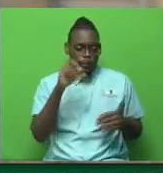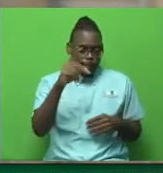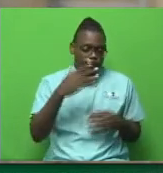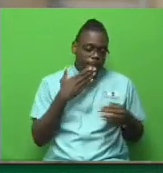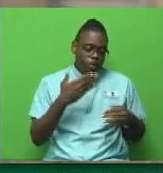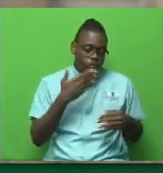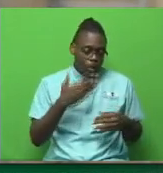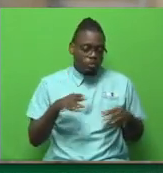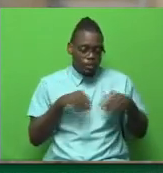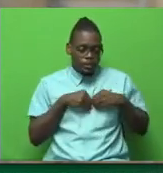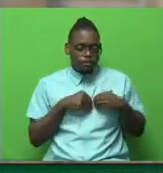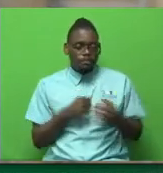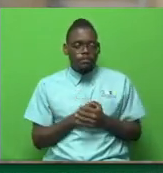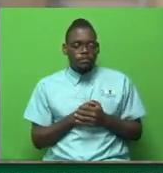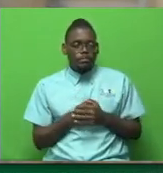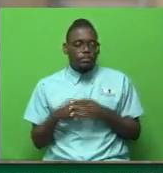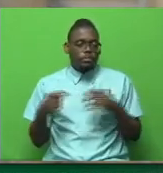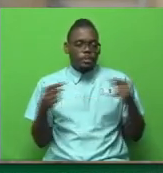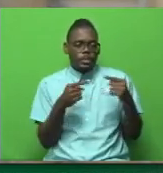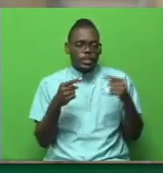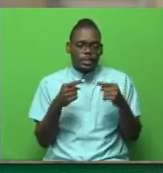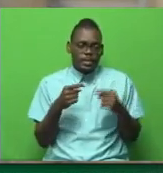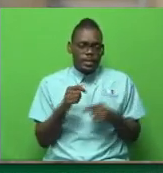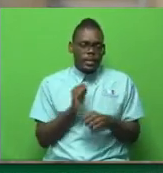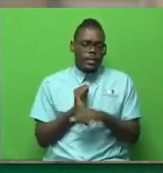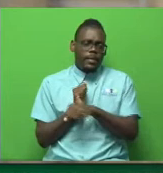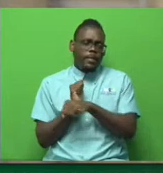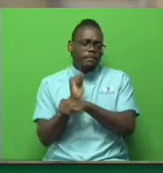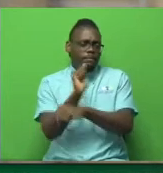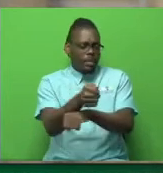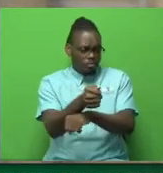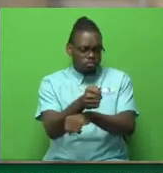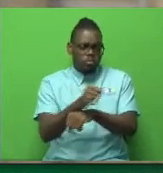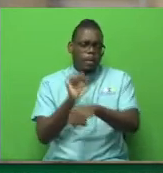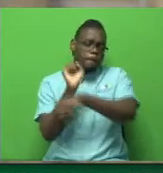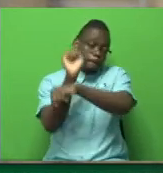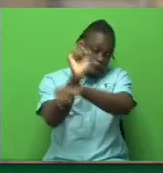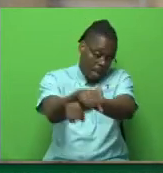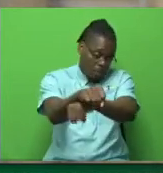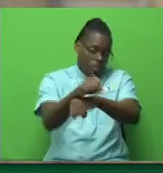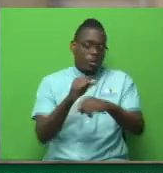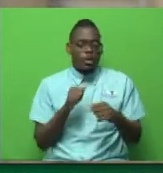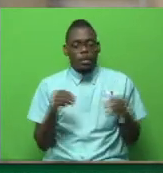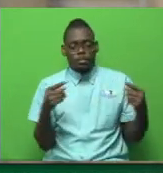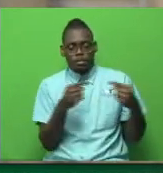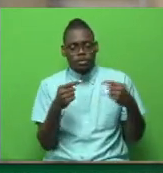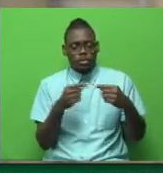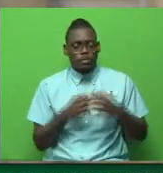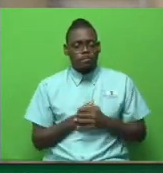advantage I'd also like to recommend to Tobago that Tobago would be a prime location